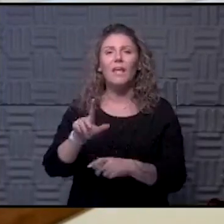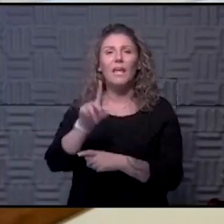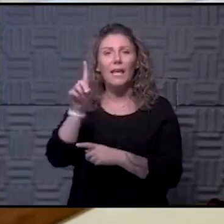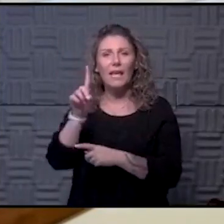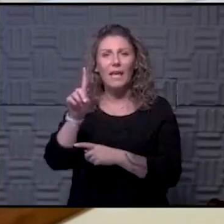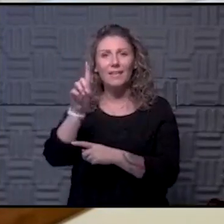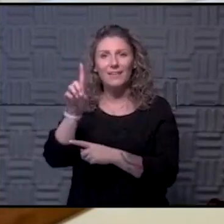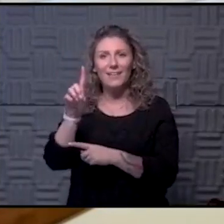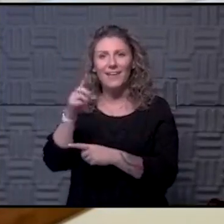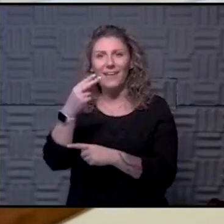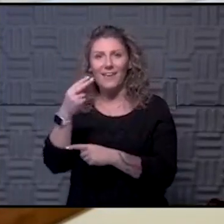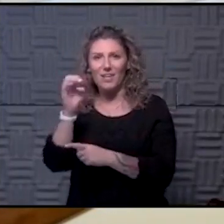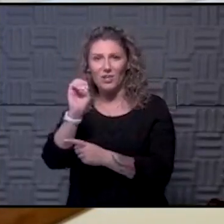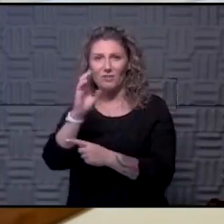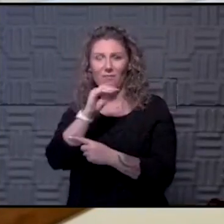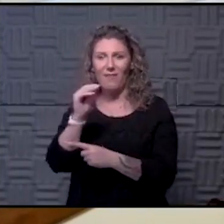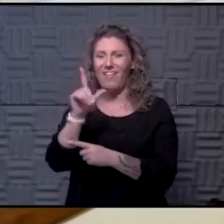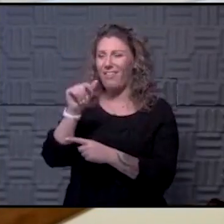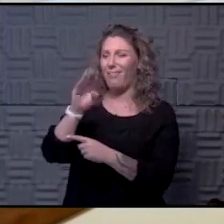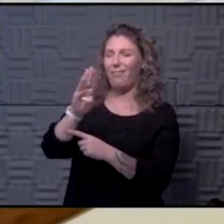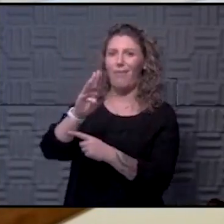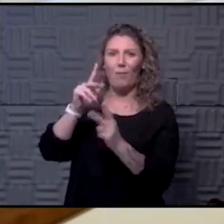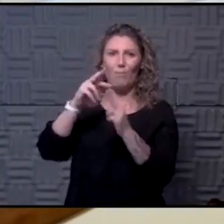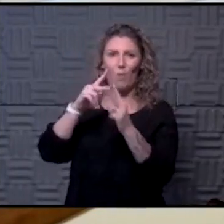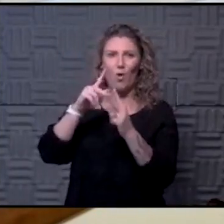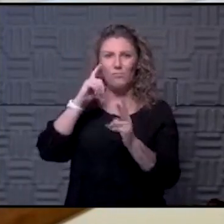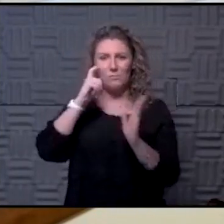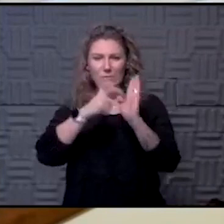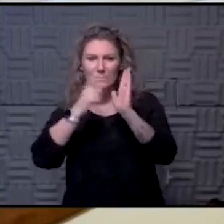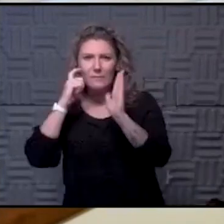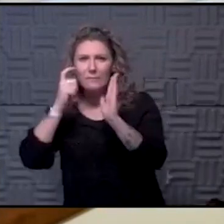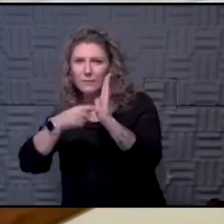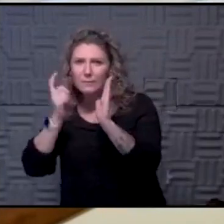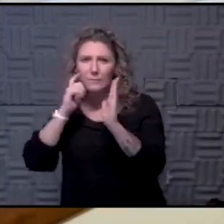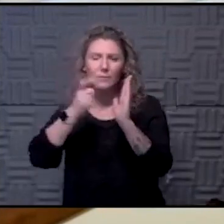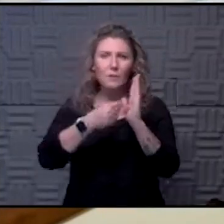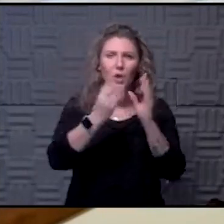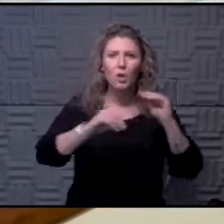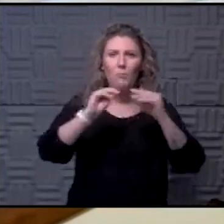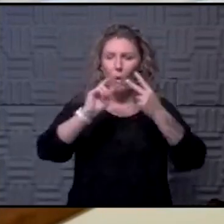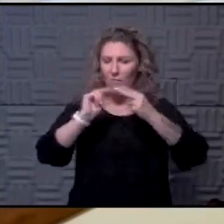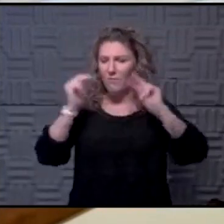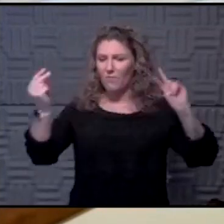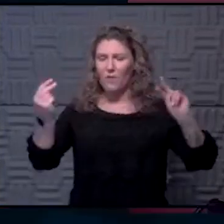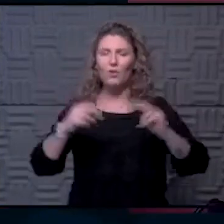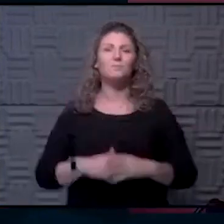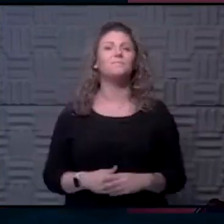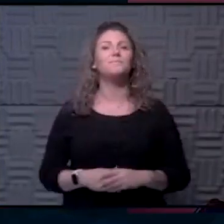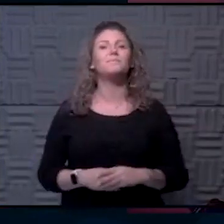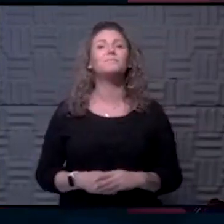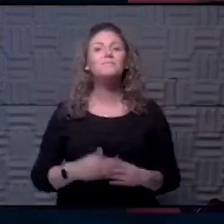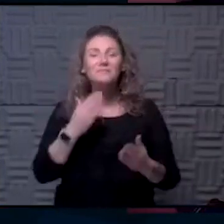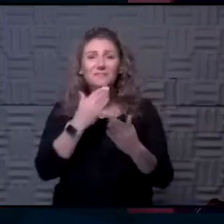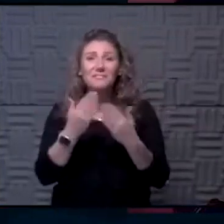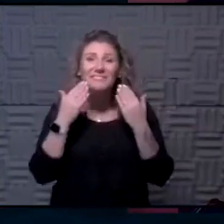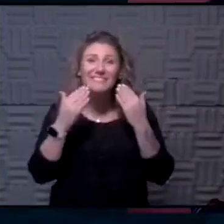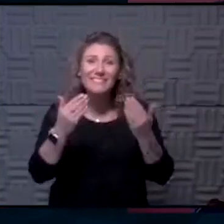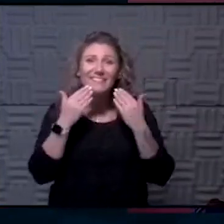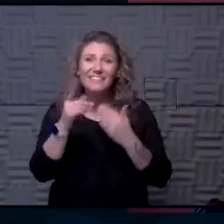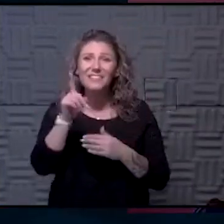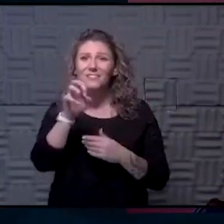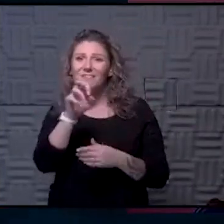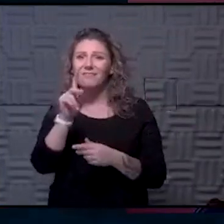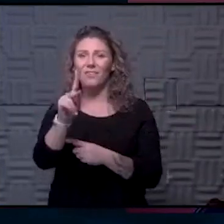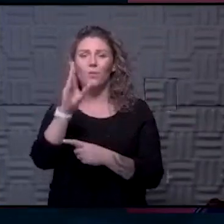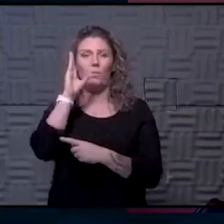as well as our other lab testing partners to identify more of those specimens as they come in. Very good. Thanks, Derik. We are going